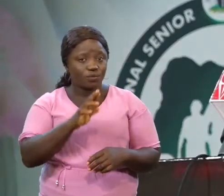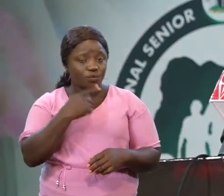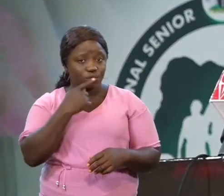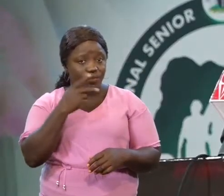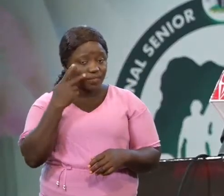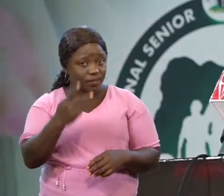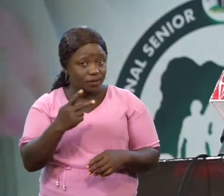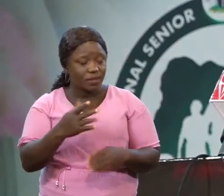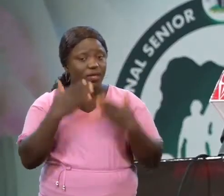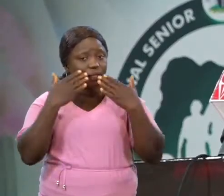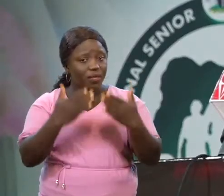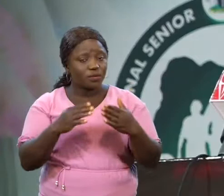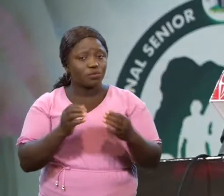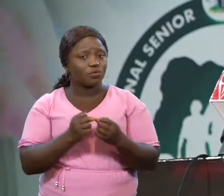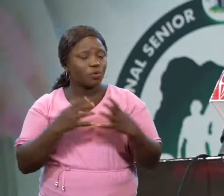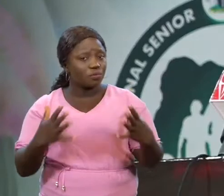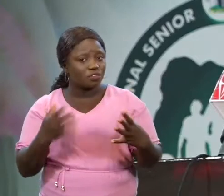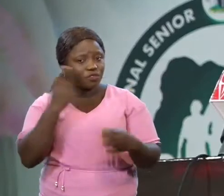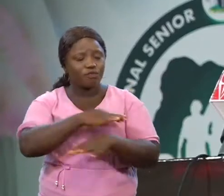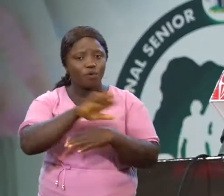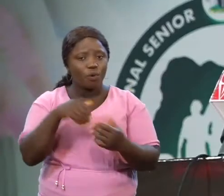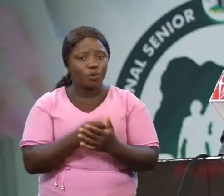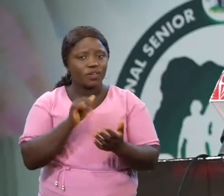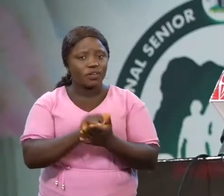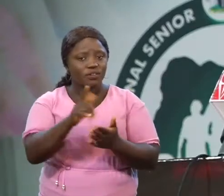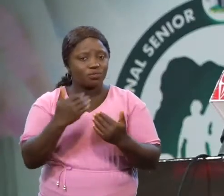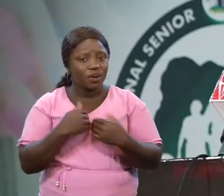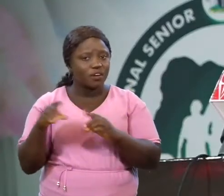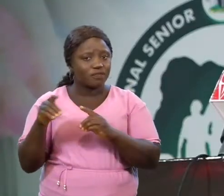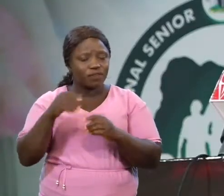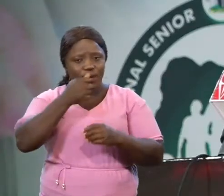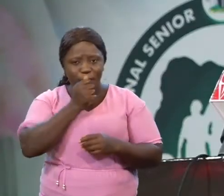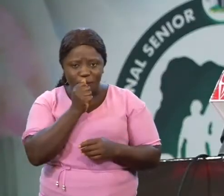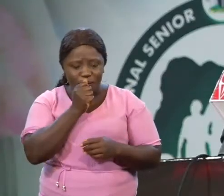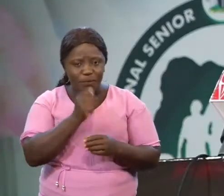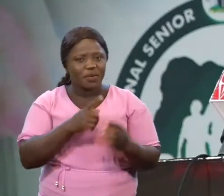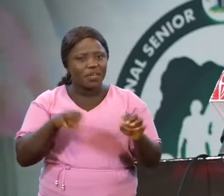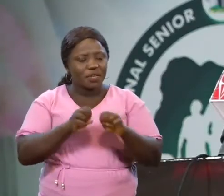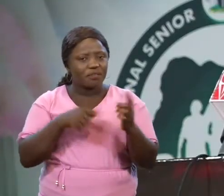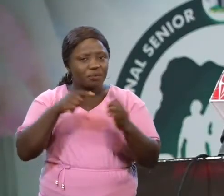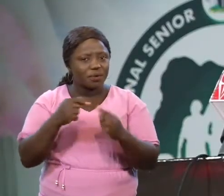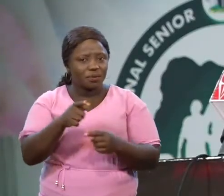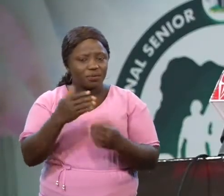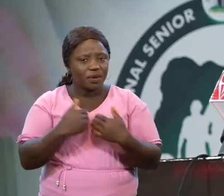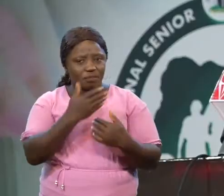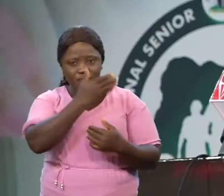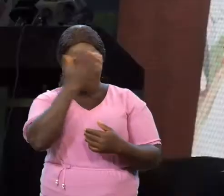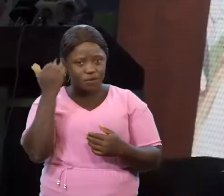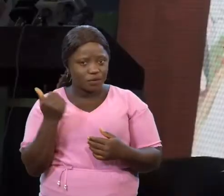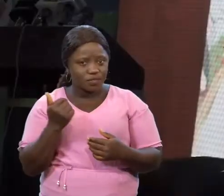saying thank you so much for all that you have endured, even when it seemed you were forgotten.